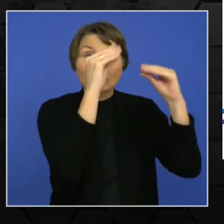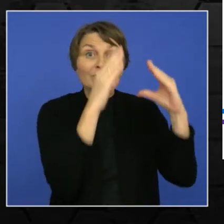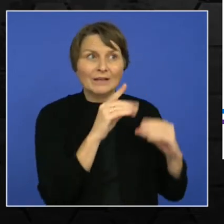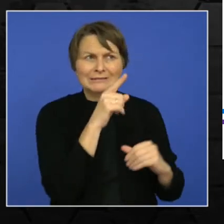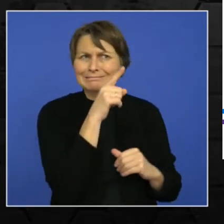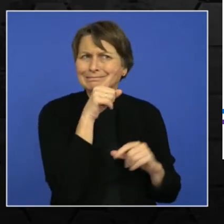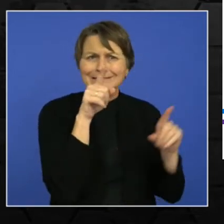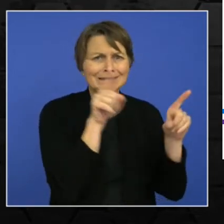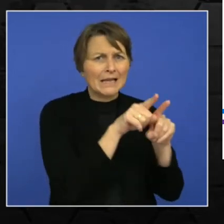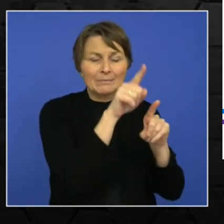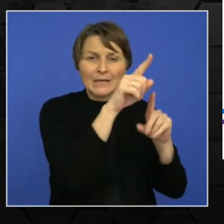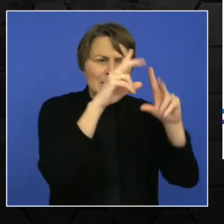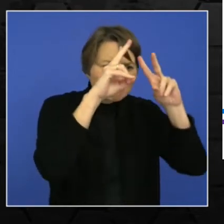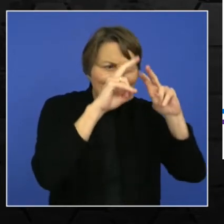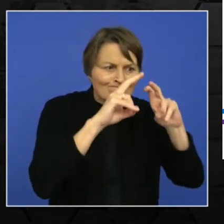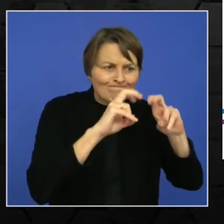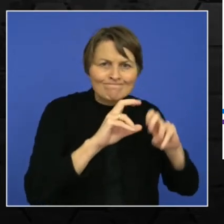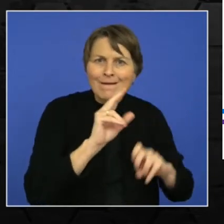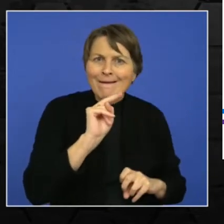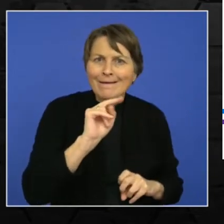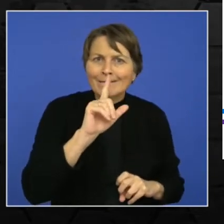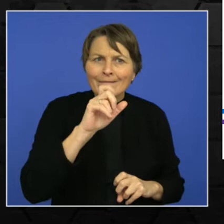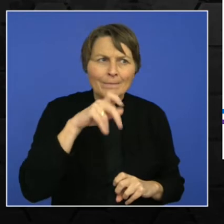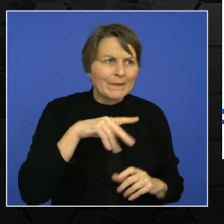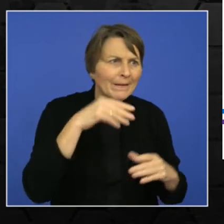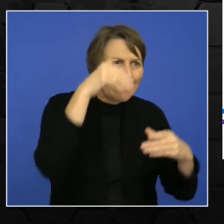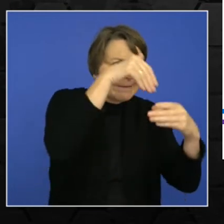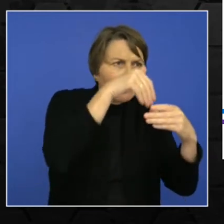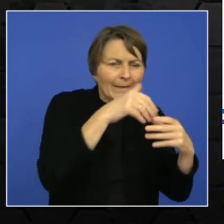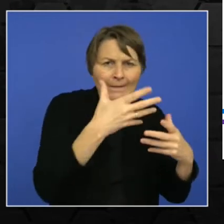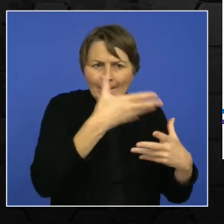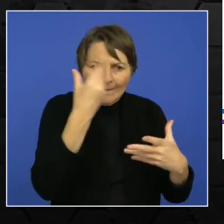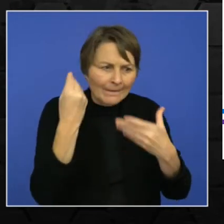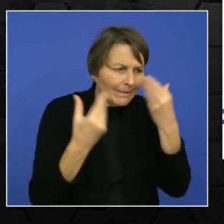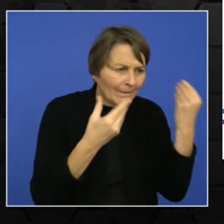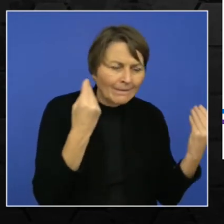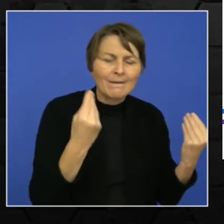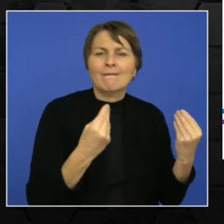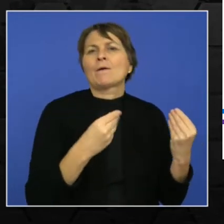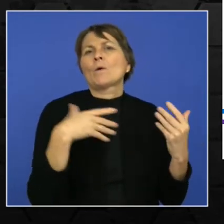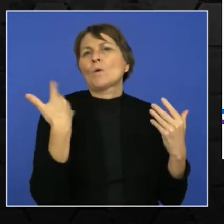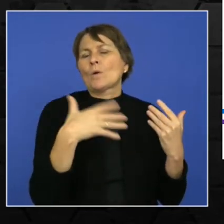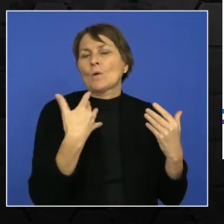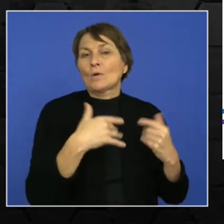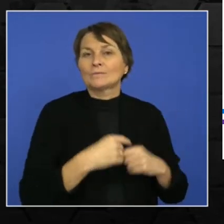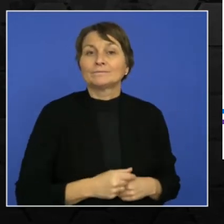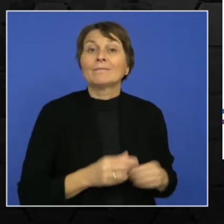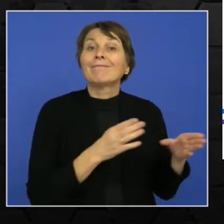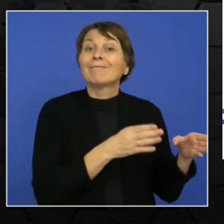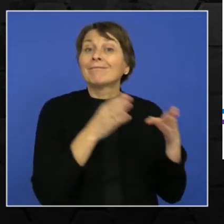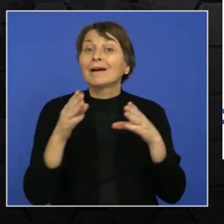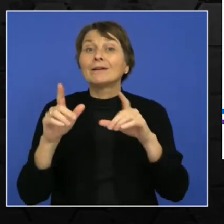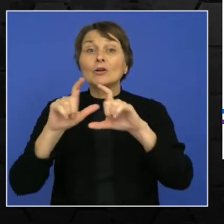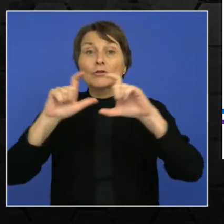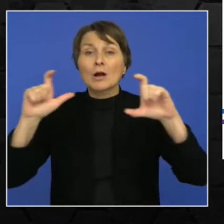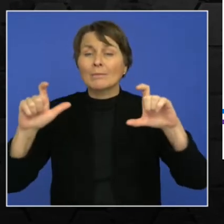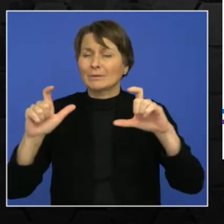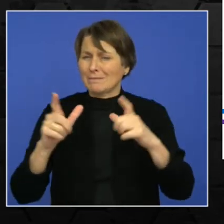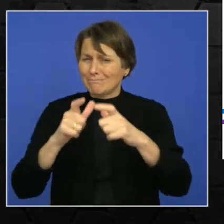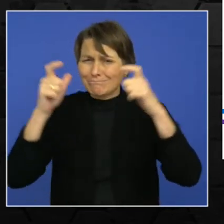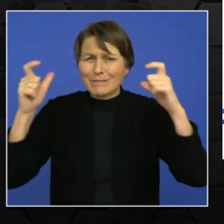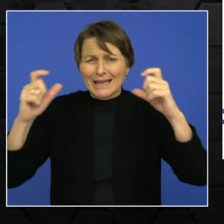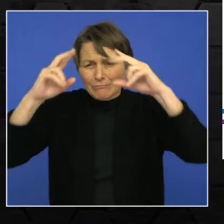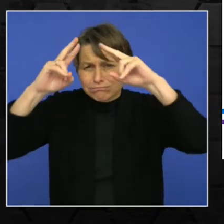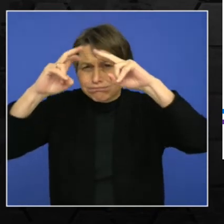compared to other domains. And like major companies are also doing research in NLP too, like GPT,